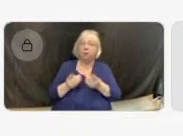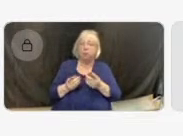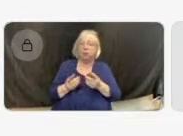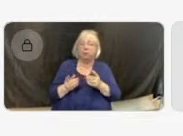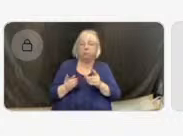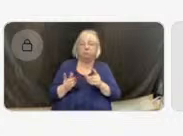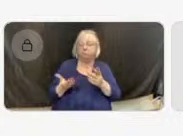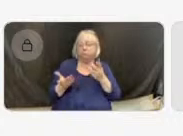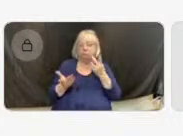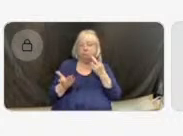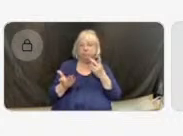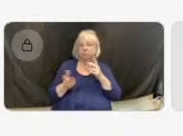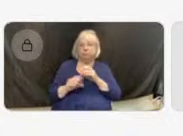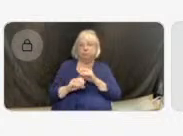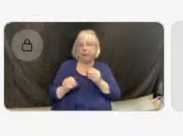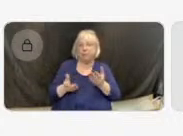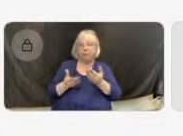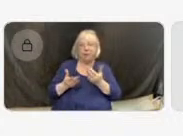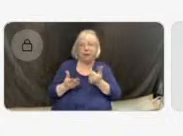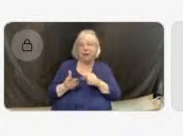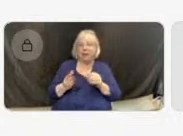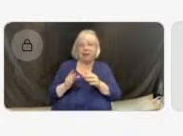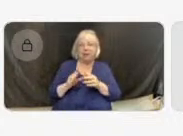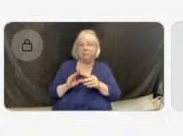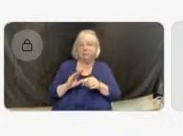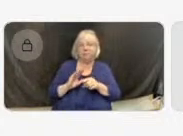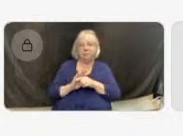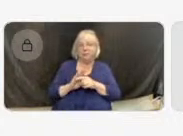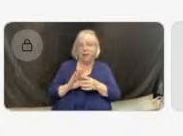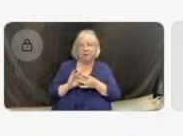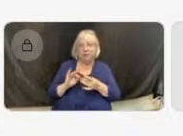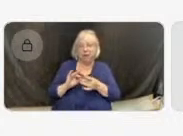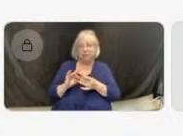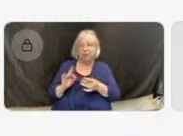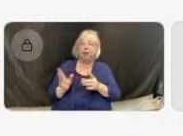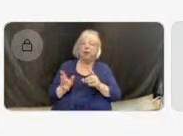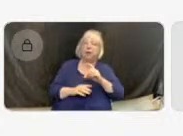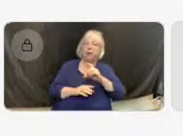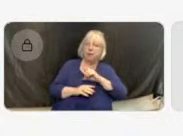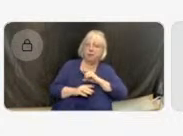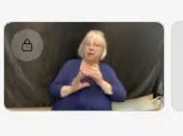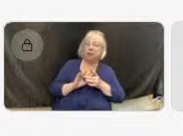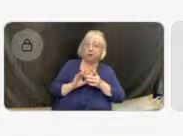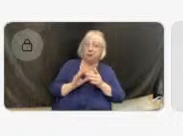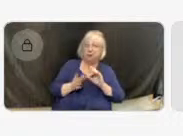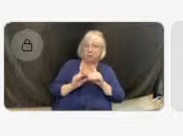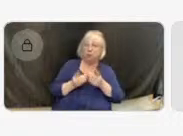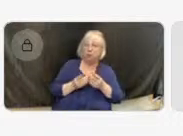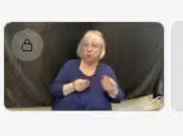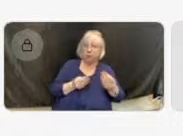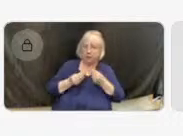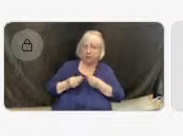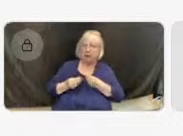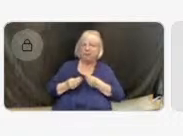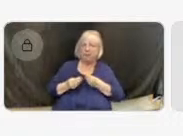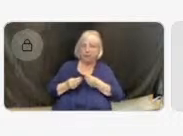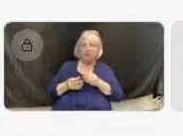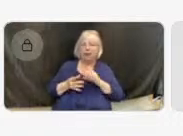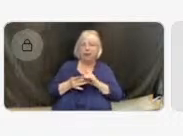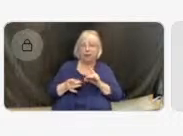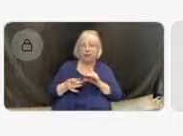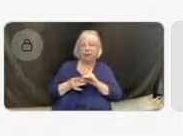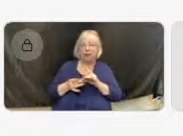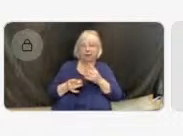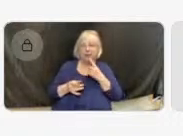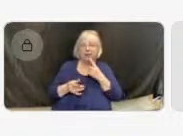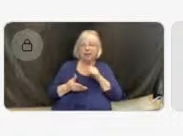not give any comments on this annexation. The police department did give a comment on this and did indicate